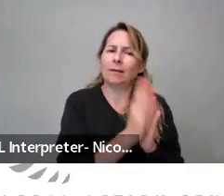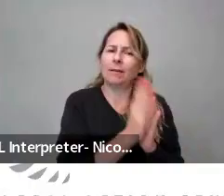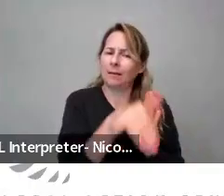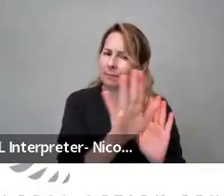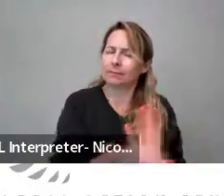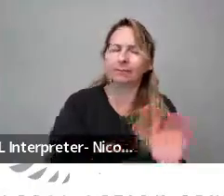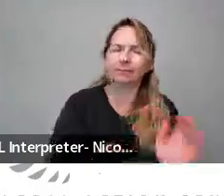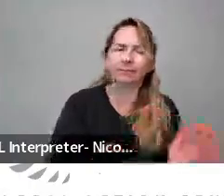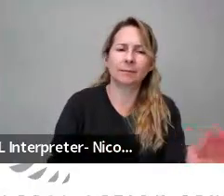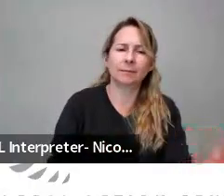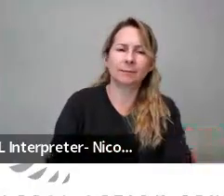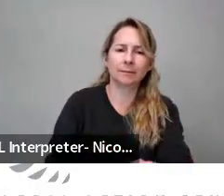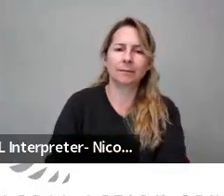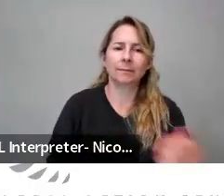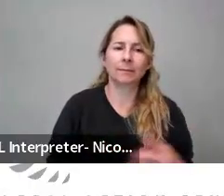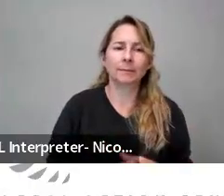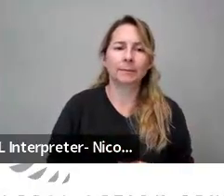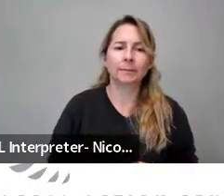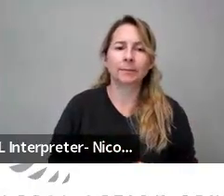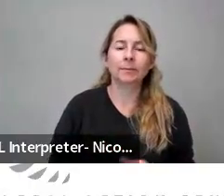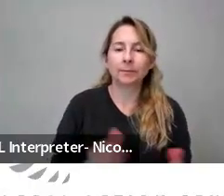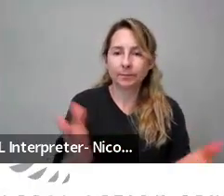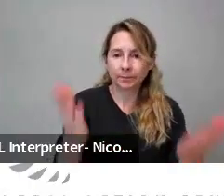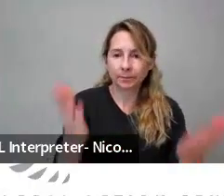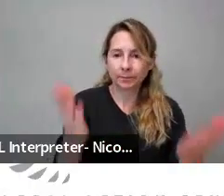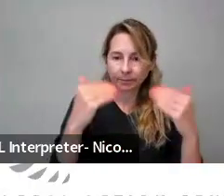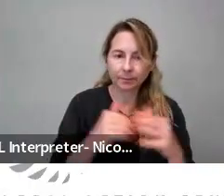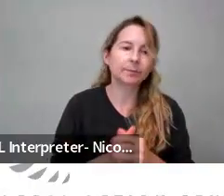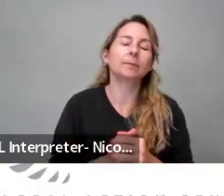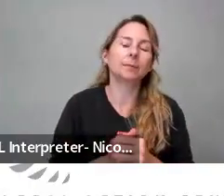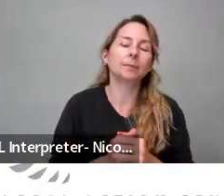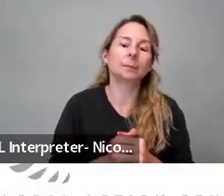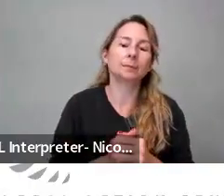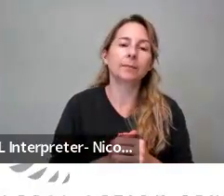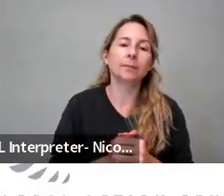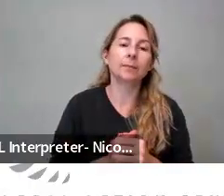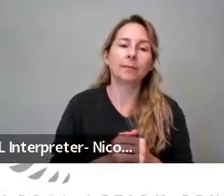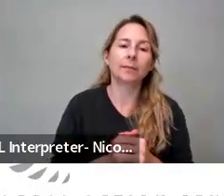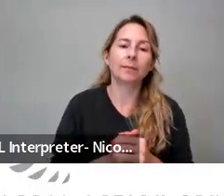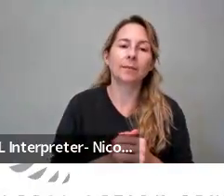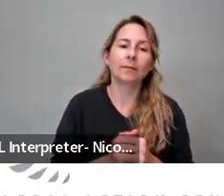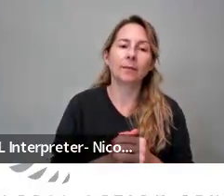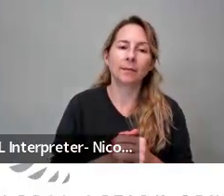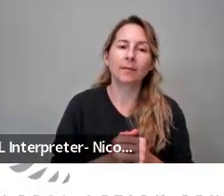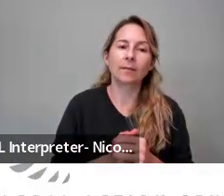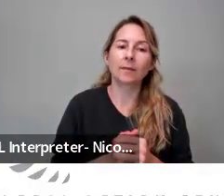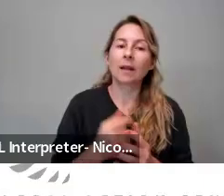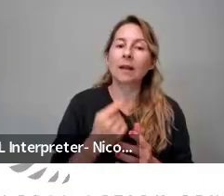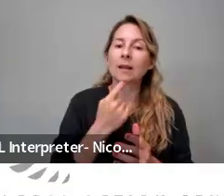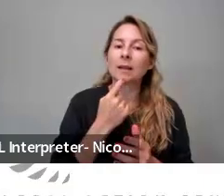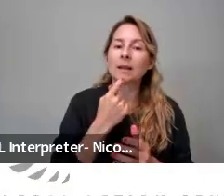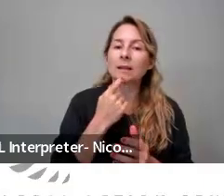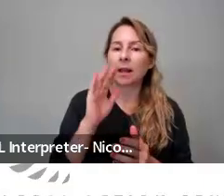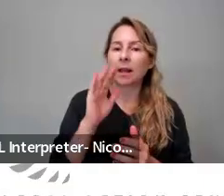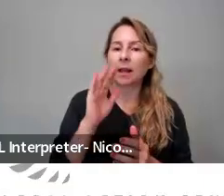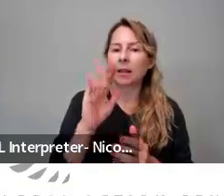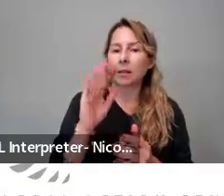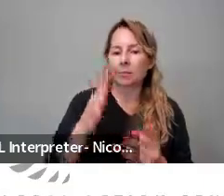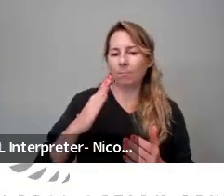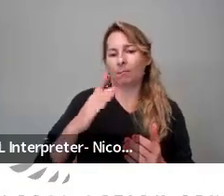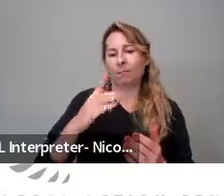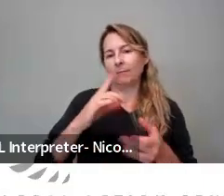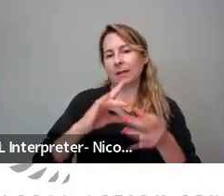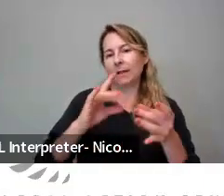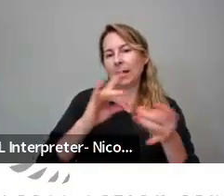Now, the next thing that you have to do is state your limitation and the impact on you. So I have